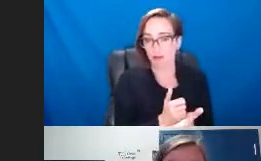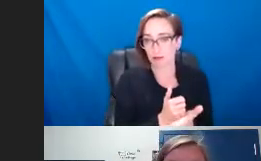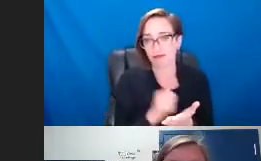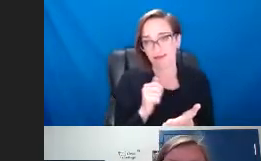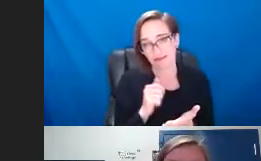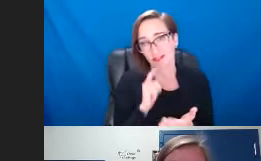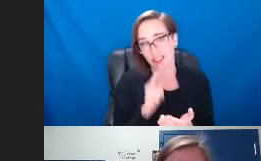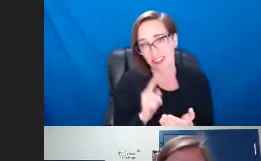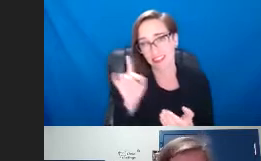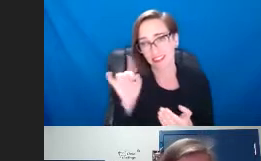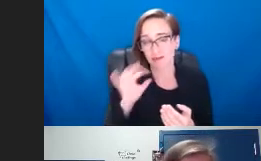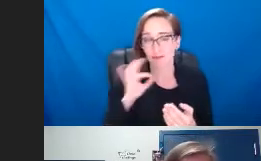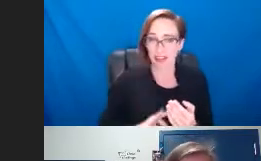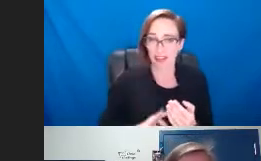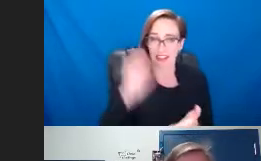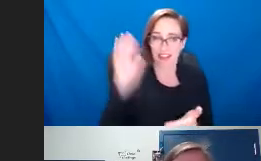panic.